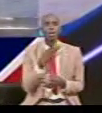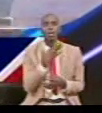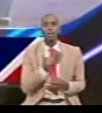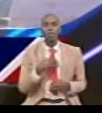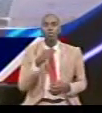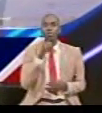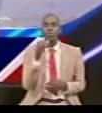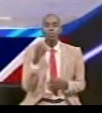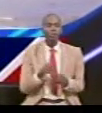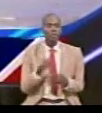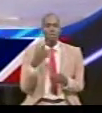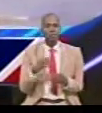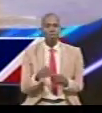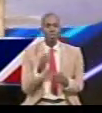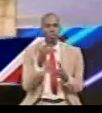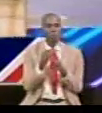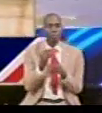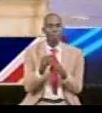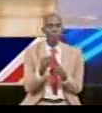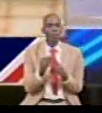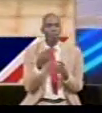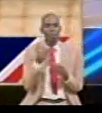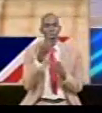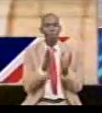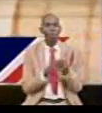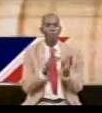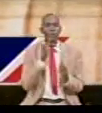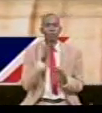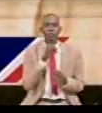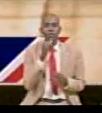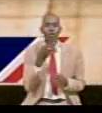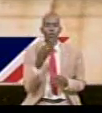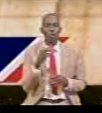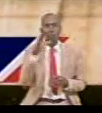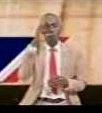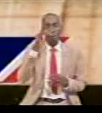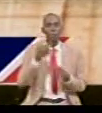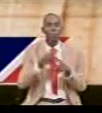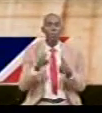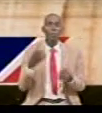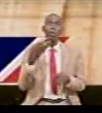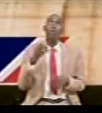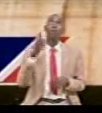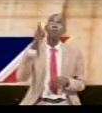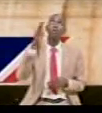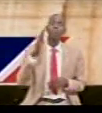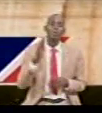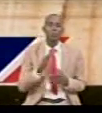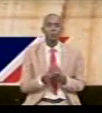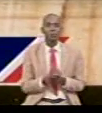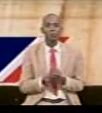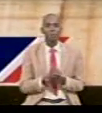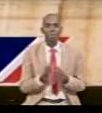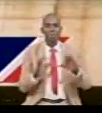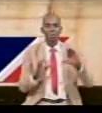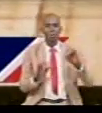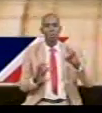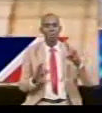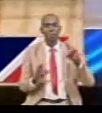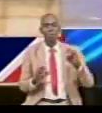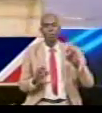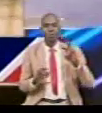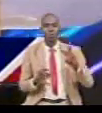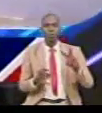not in the letter, whose praise is not of men, but of God. Colossians chapter